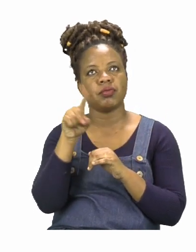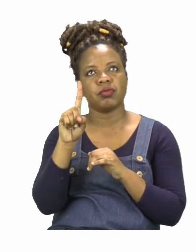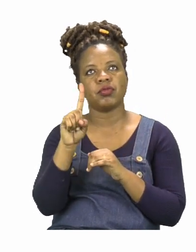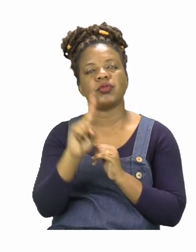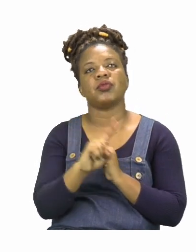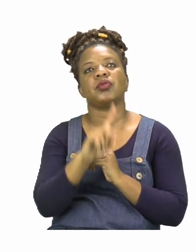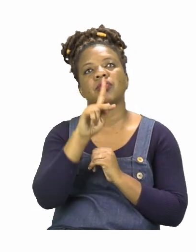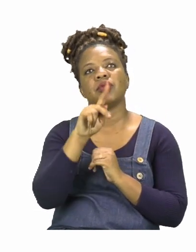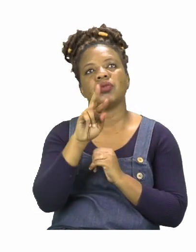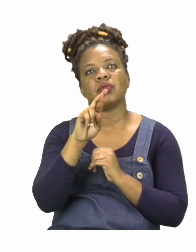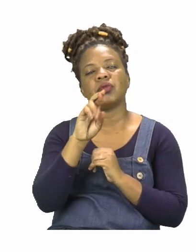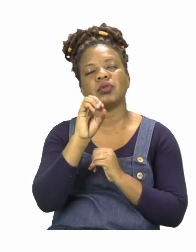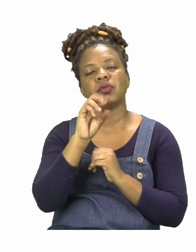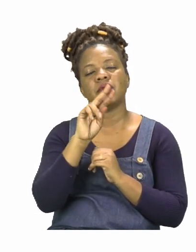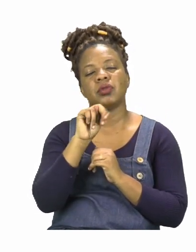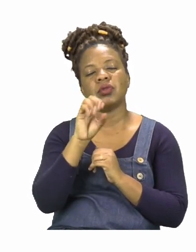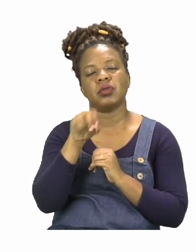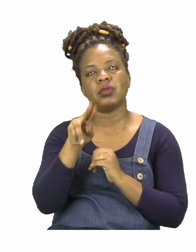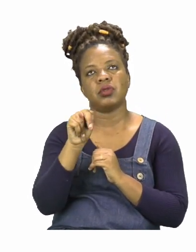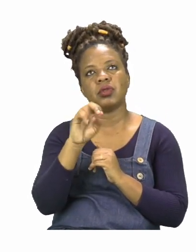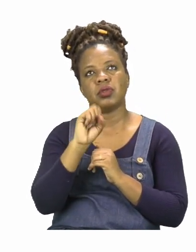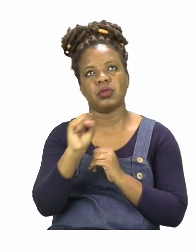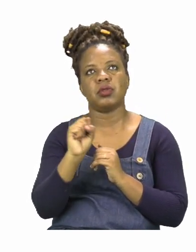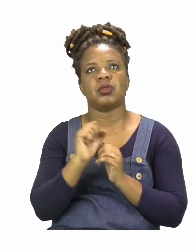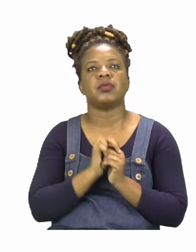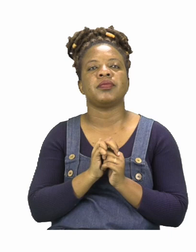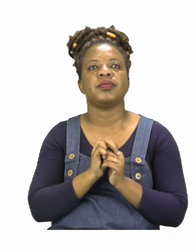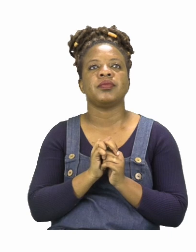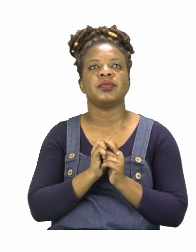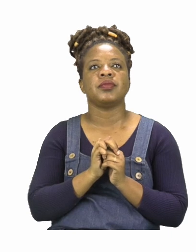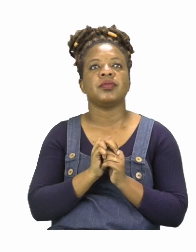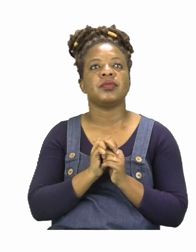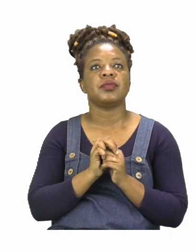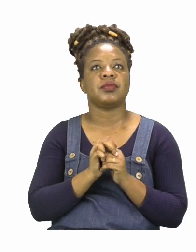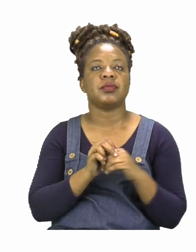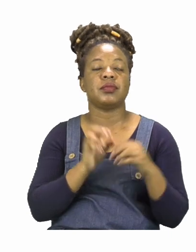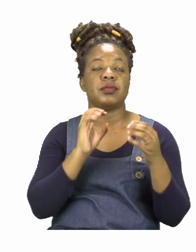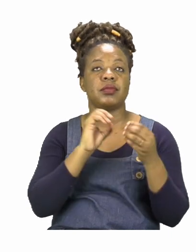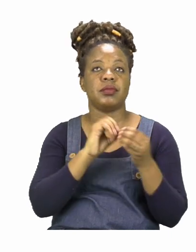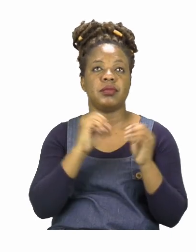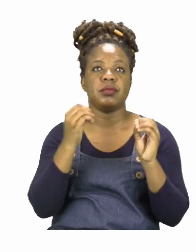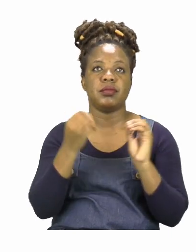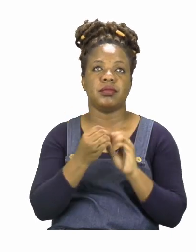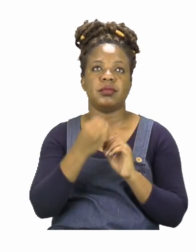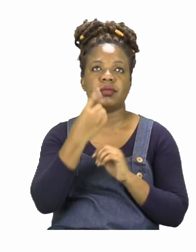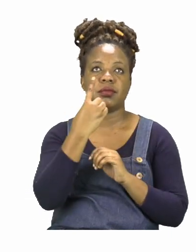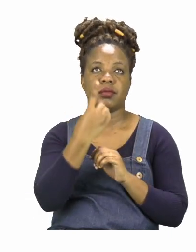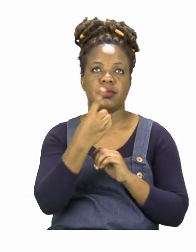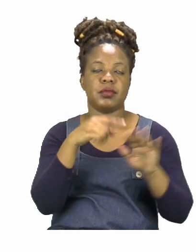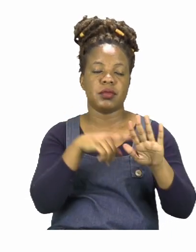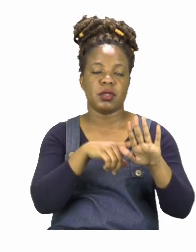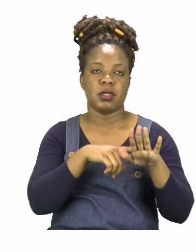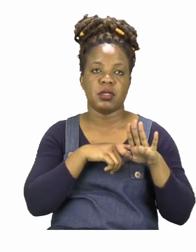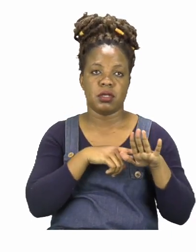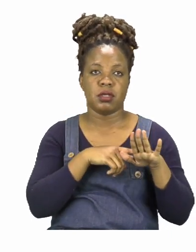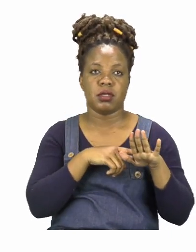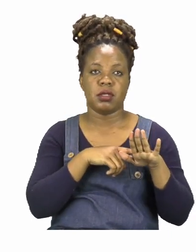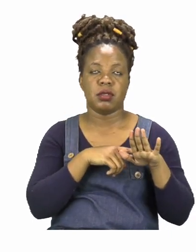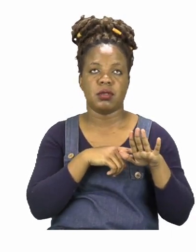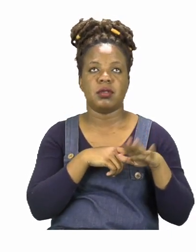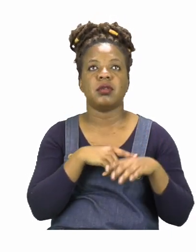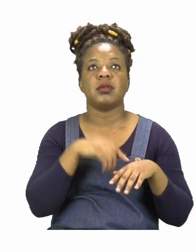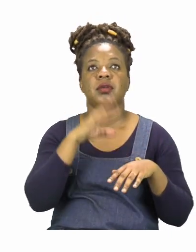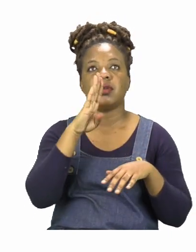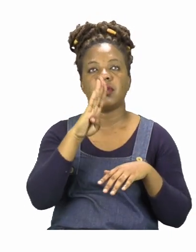says, yesterday, Betty and Dash spent the day at the Museum